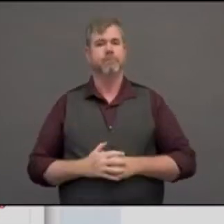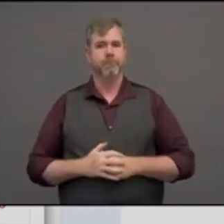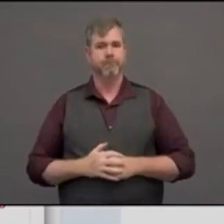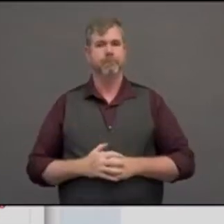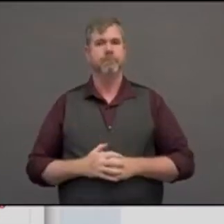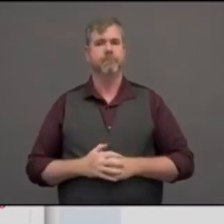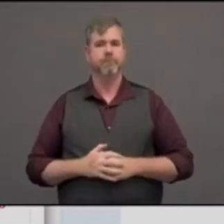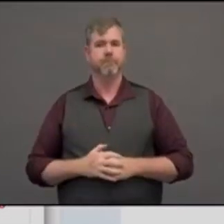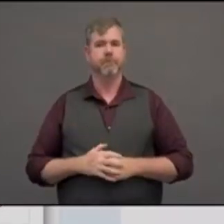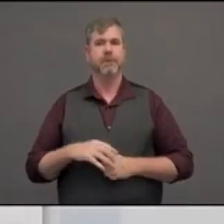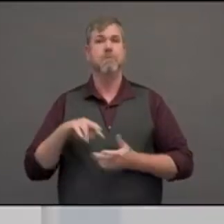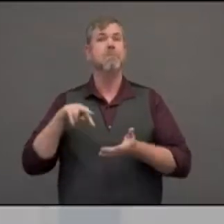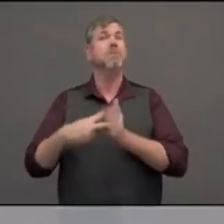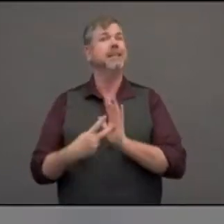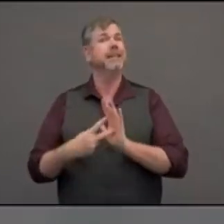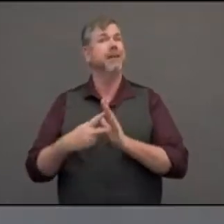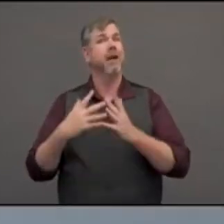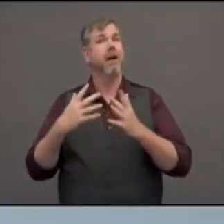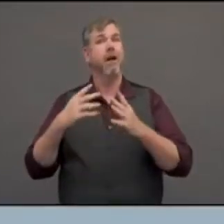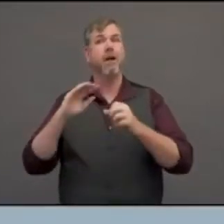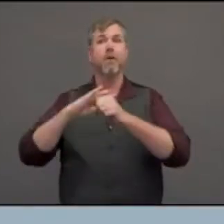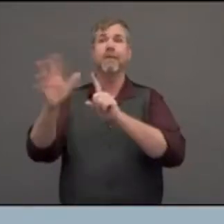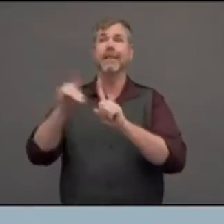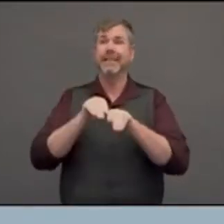county and around the state.